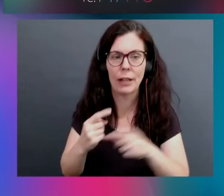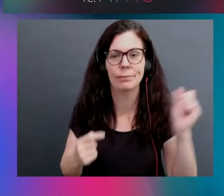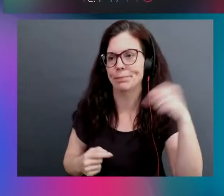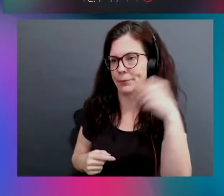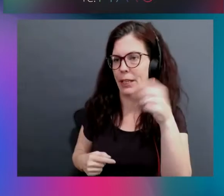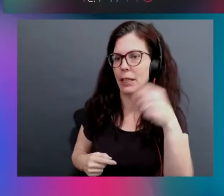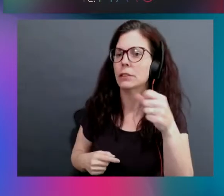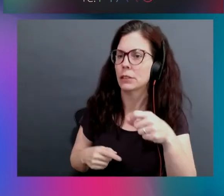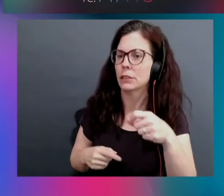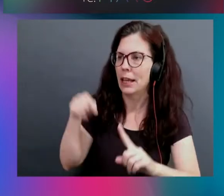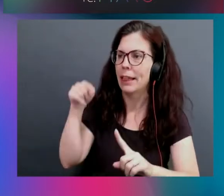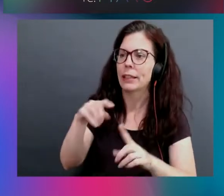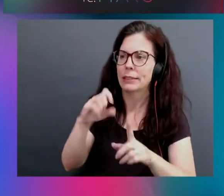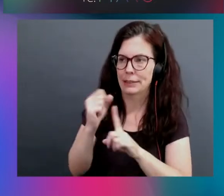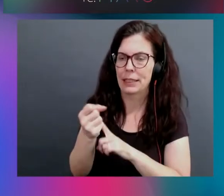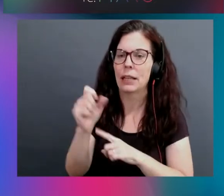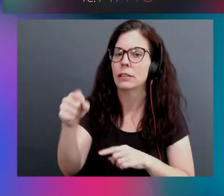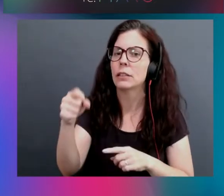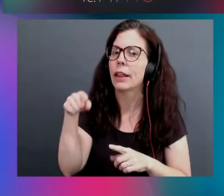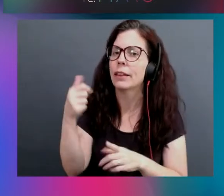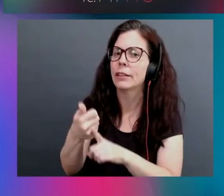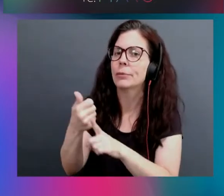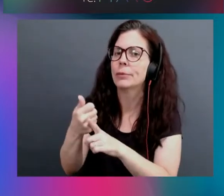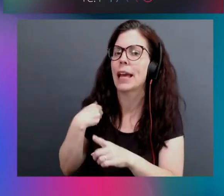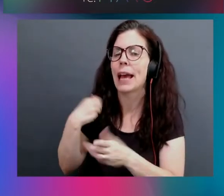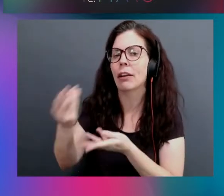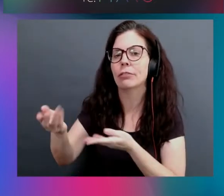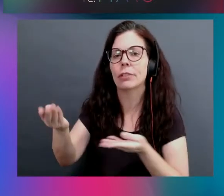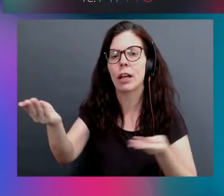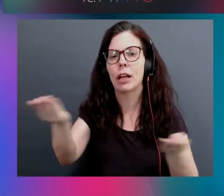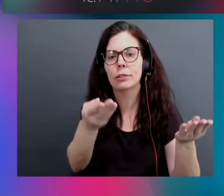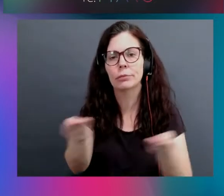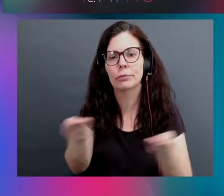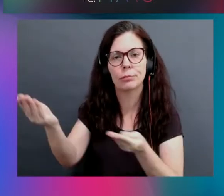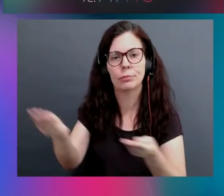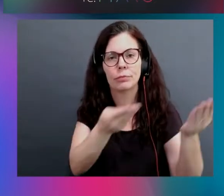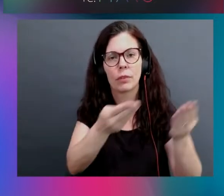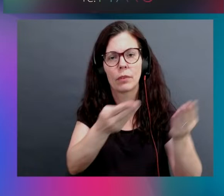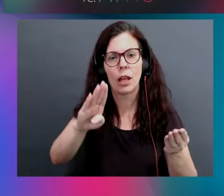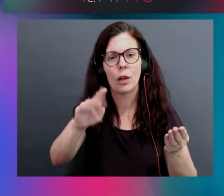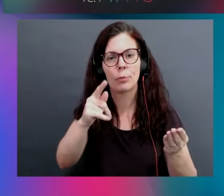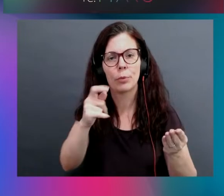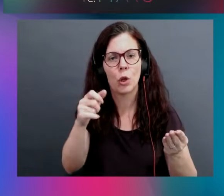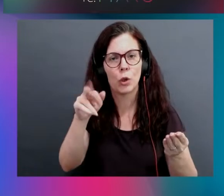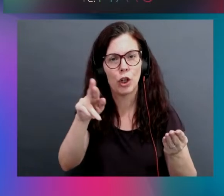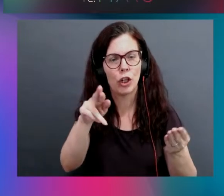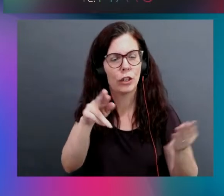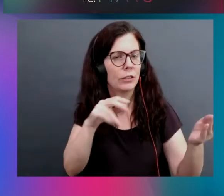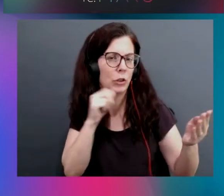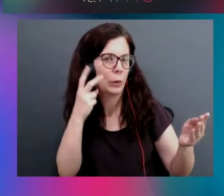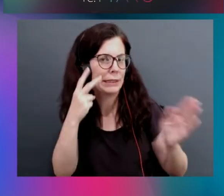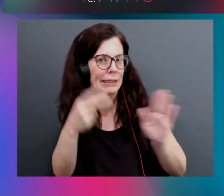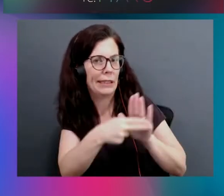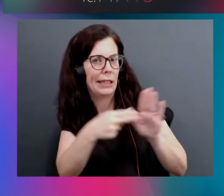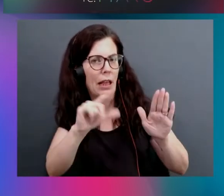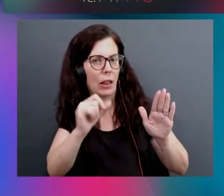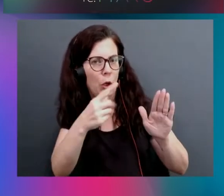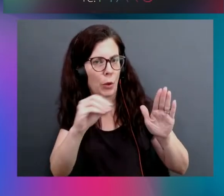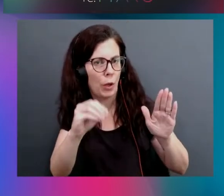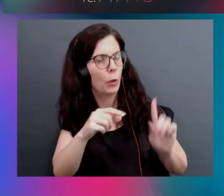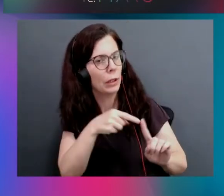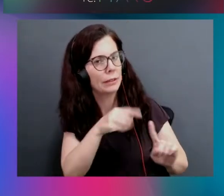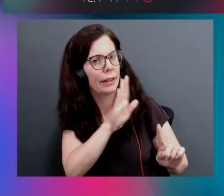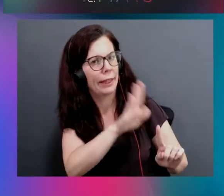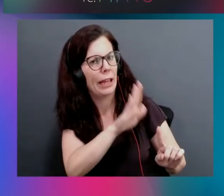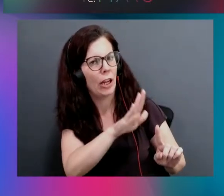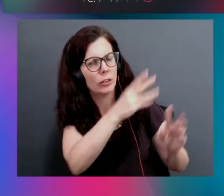this case, actually, they have a broker on their behalf that moved the data to the cloud, so you won't see the NOAA logo, although it is Right. the NOAA data original. But